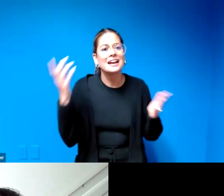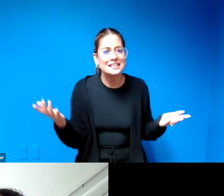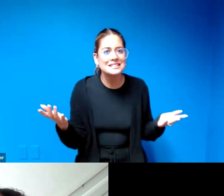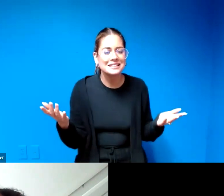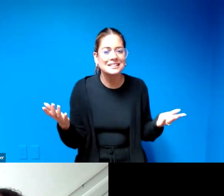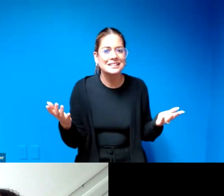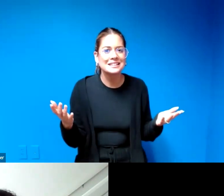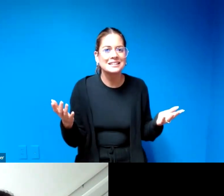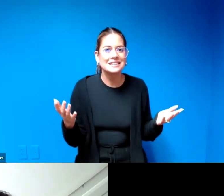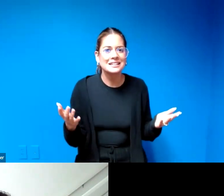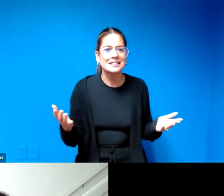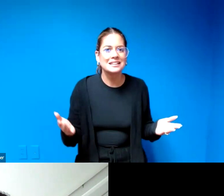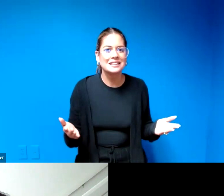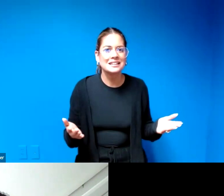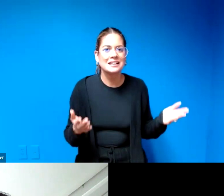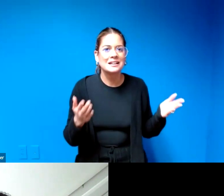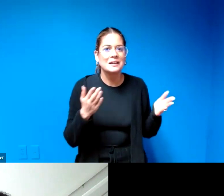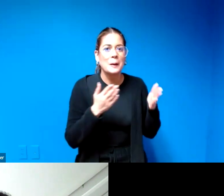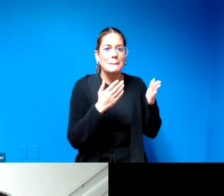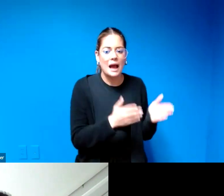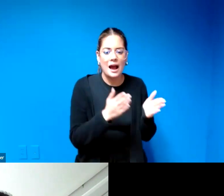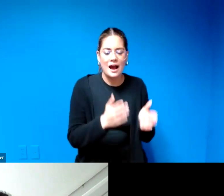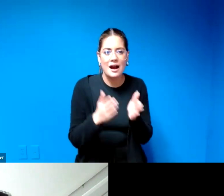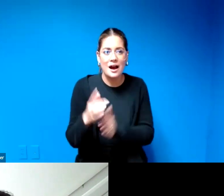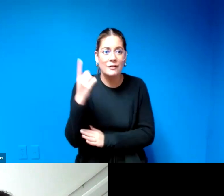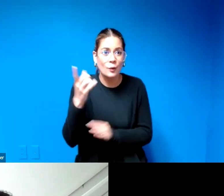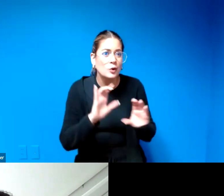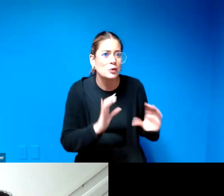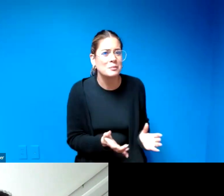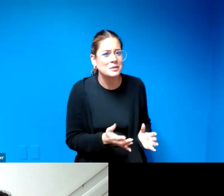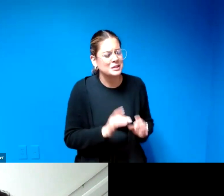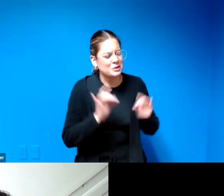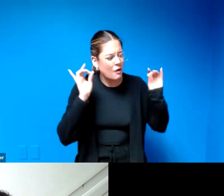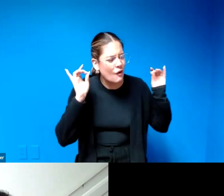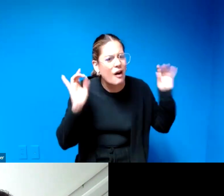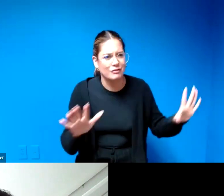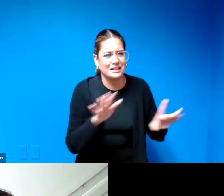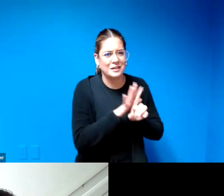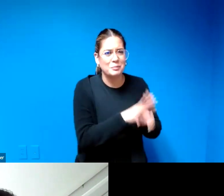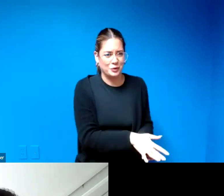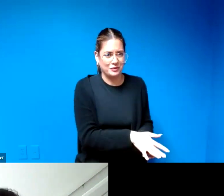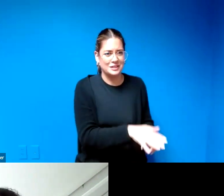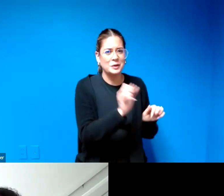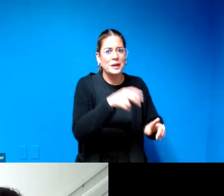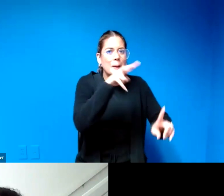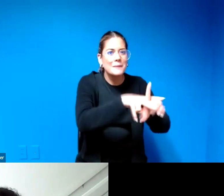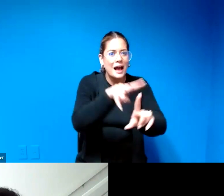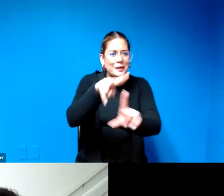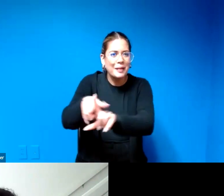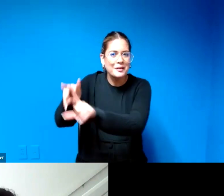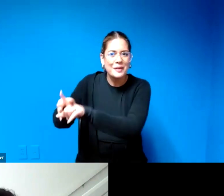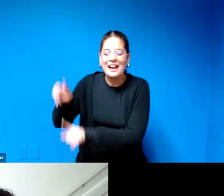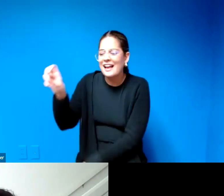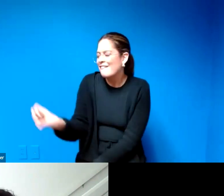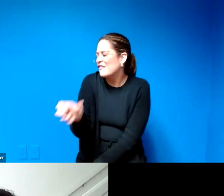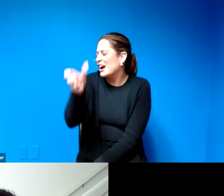the pattern of one group that has been so terribly oppressed can be applied to every single group